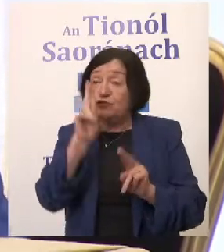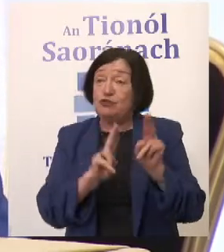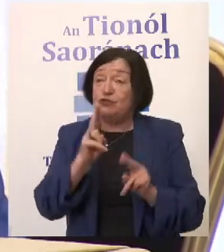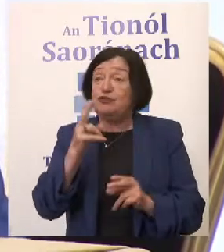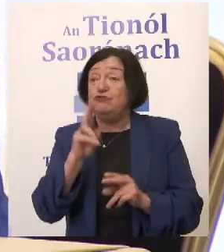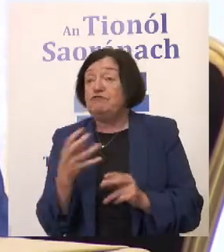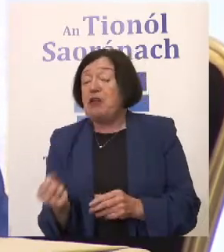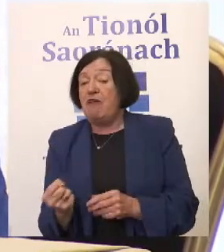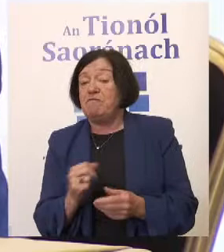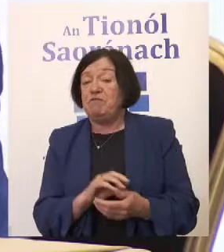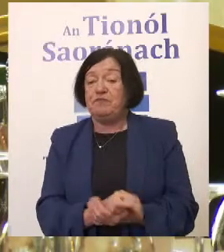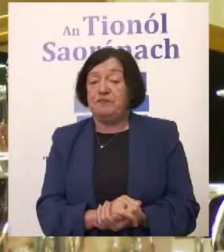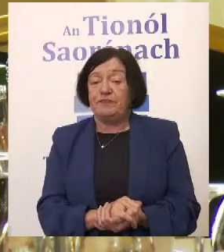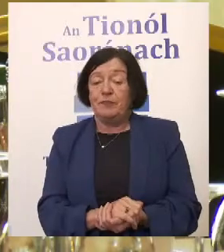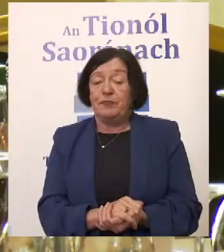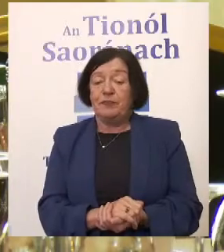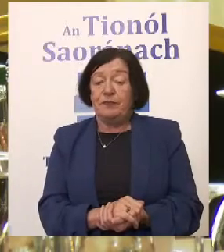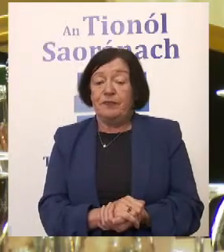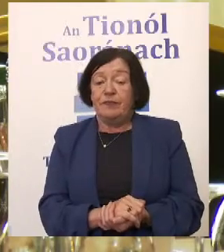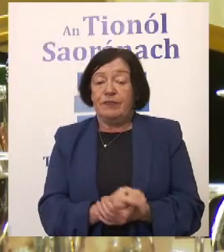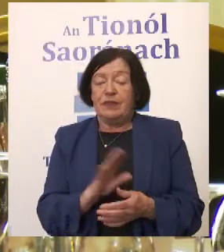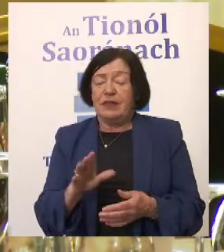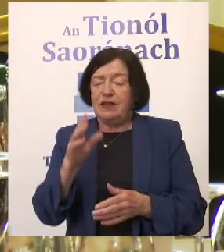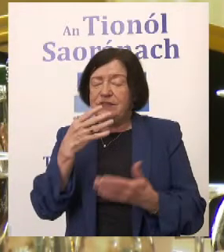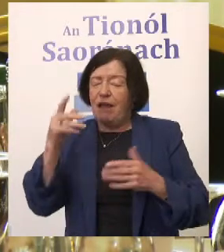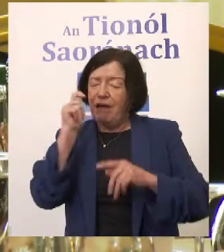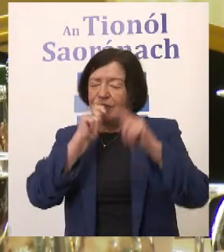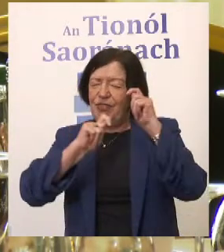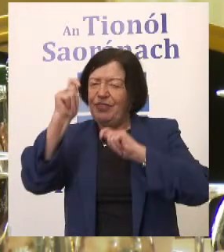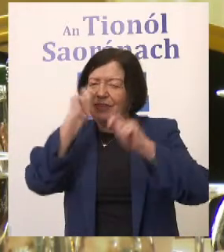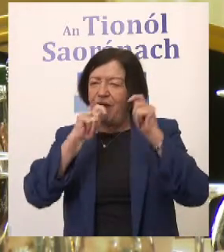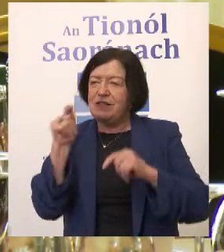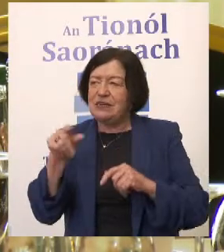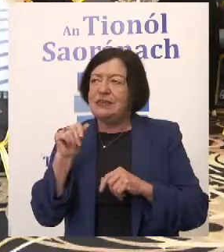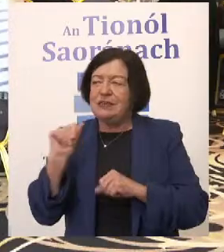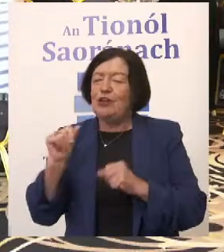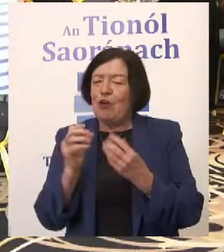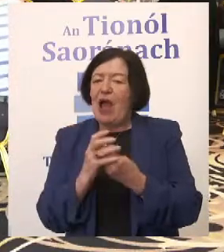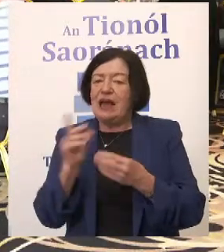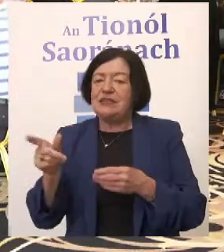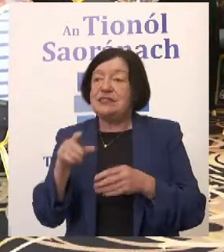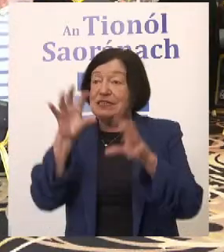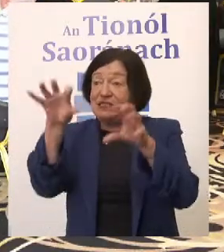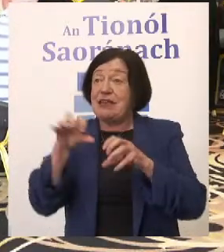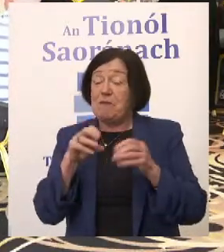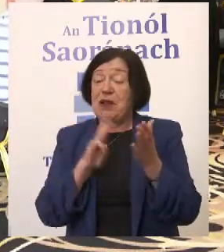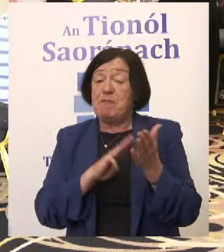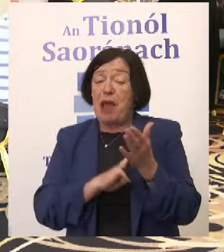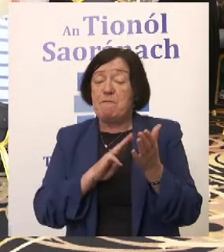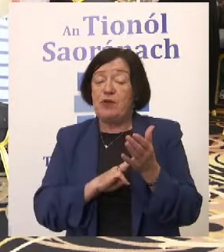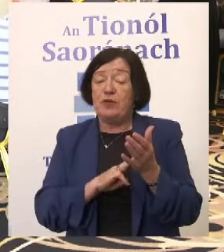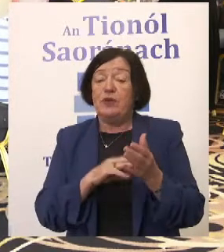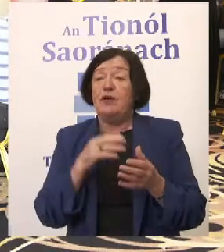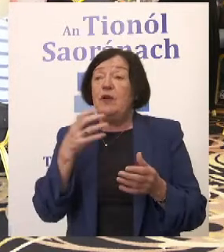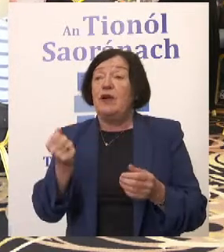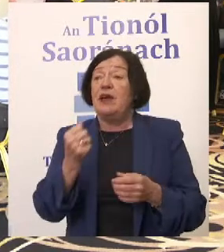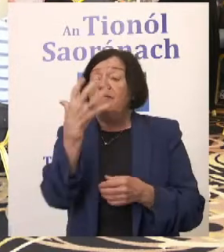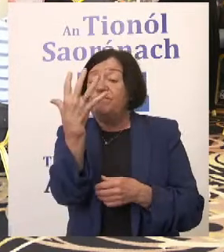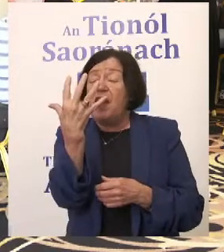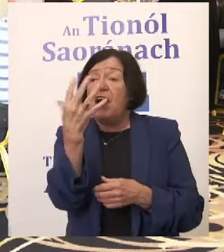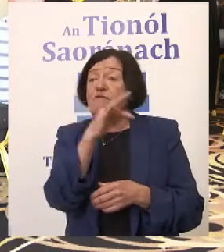have those. That's very thought-provoking. It's in your hands, Assembly members. We had 5